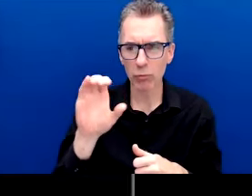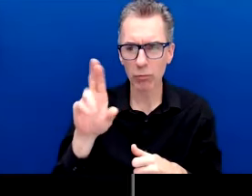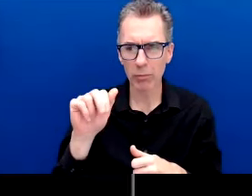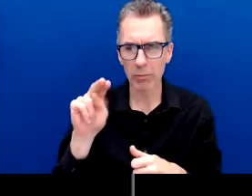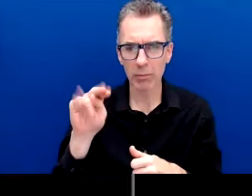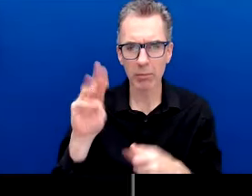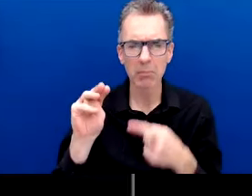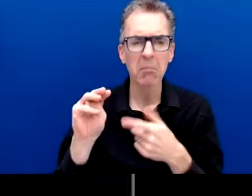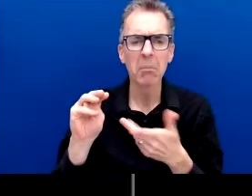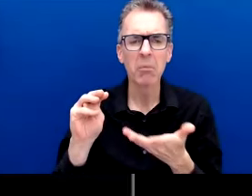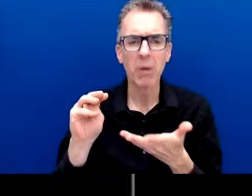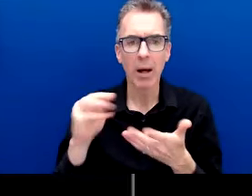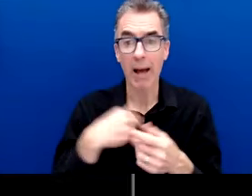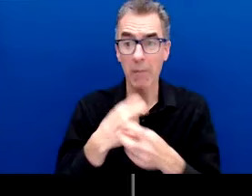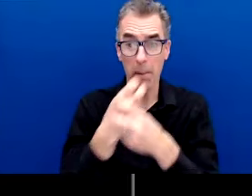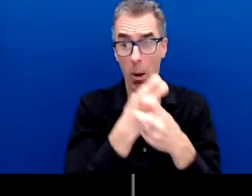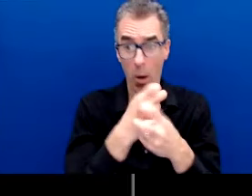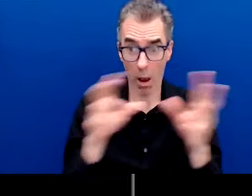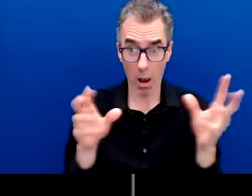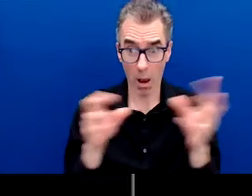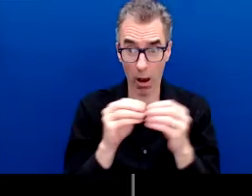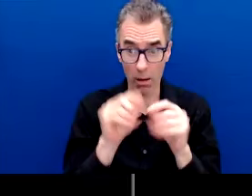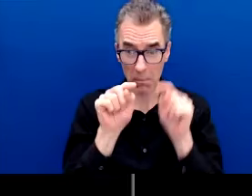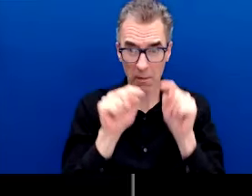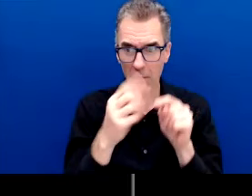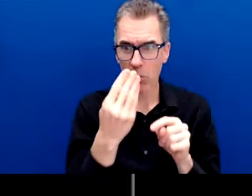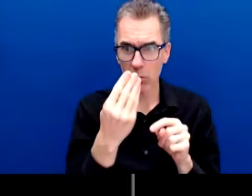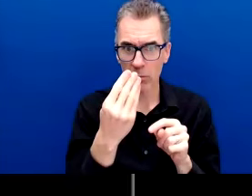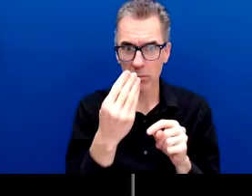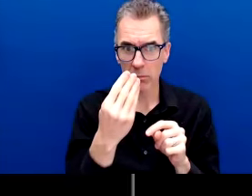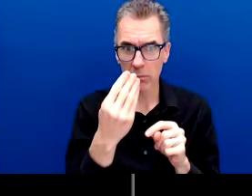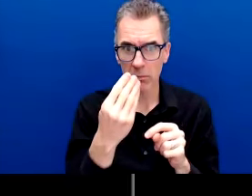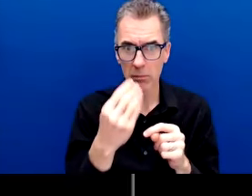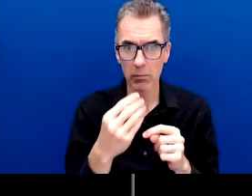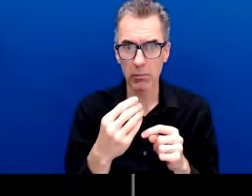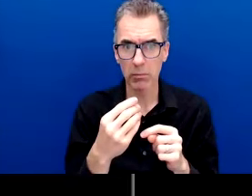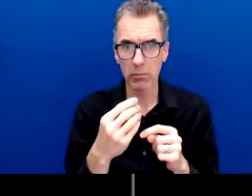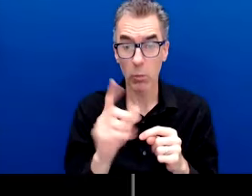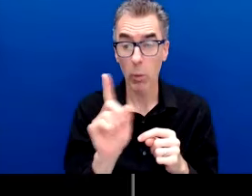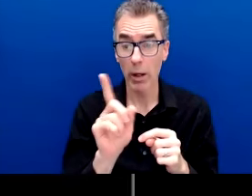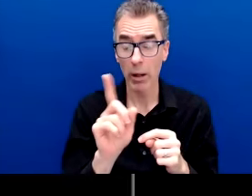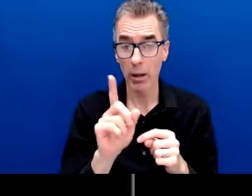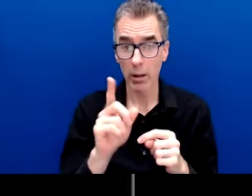neurocranium consists of 14 bones. The single bones include the frontal,